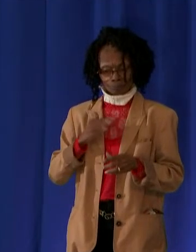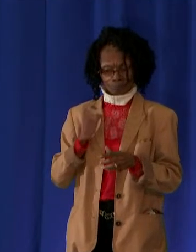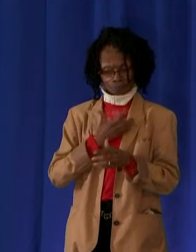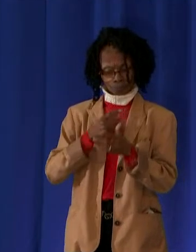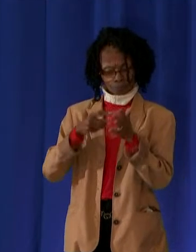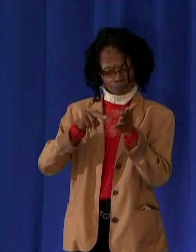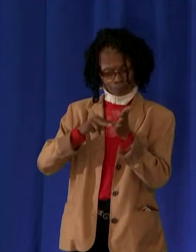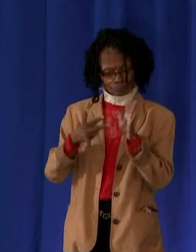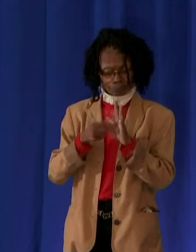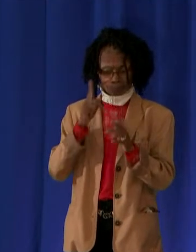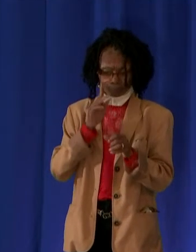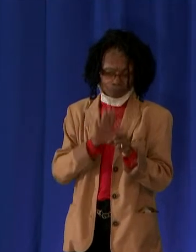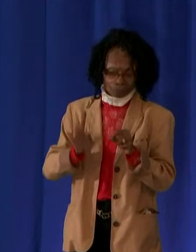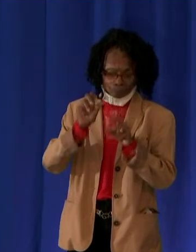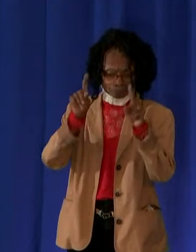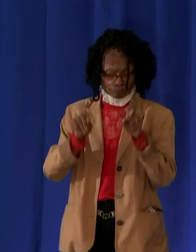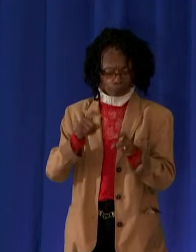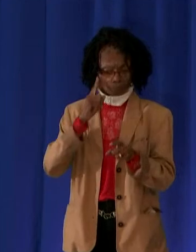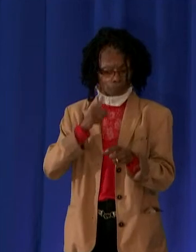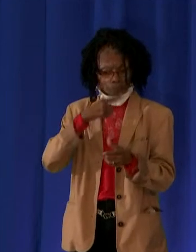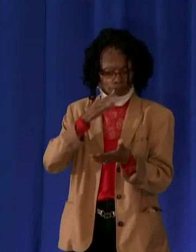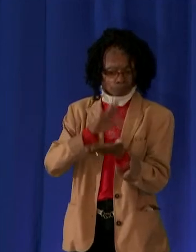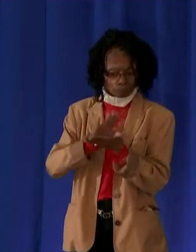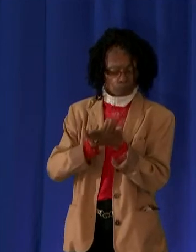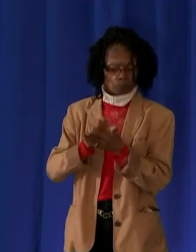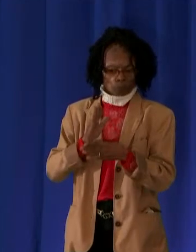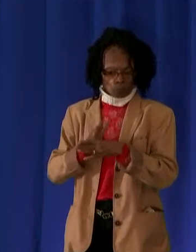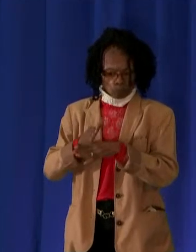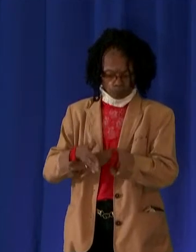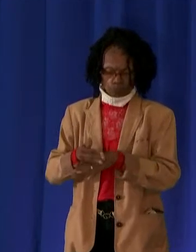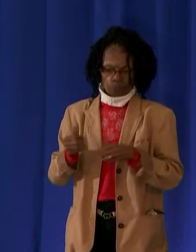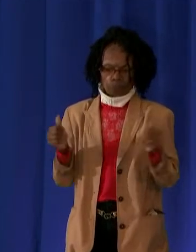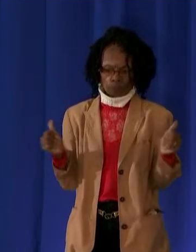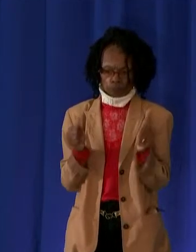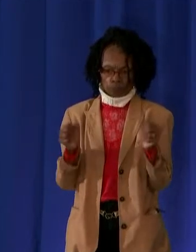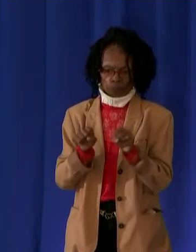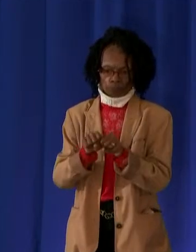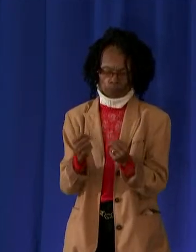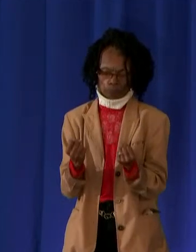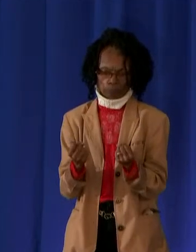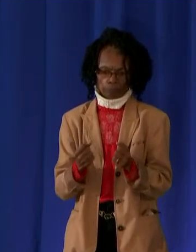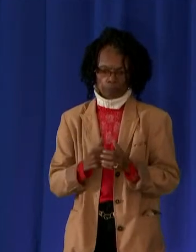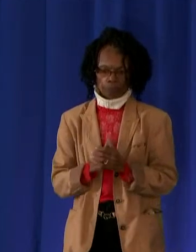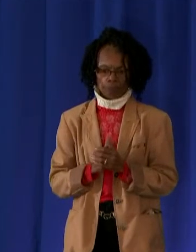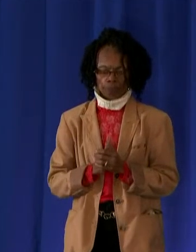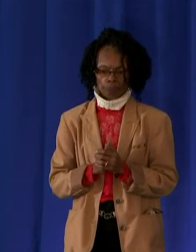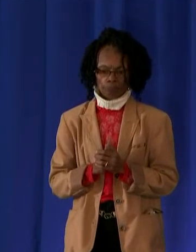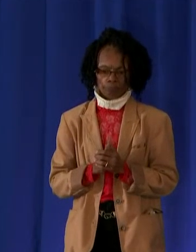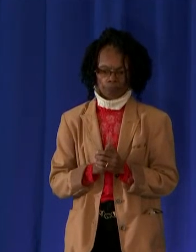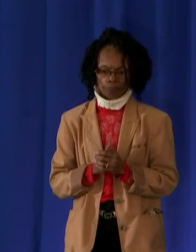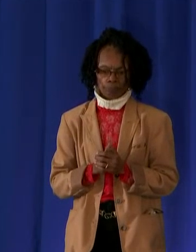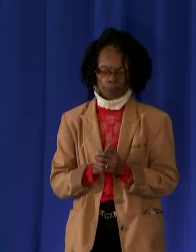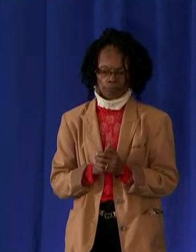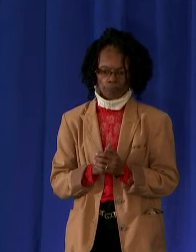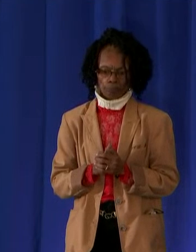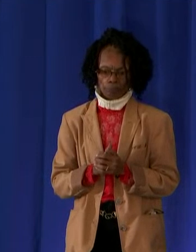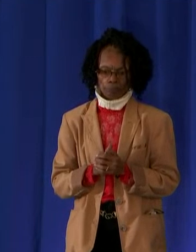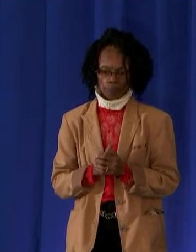to test across the schools after winter break. And then we will